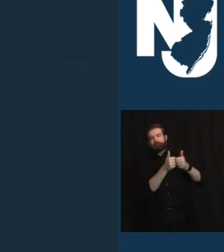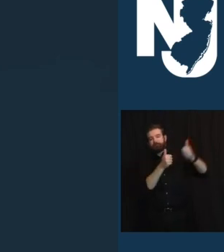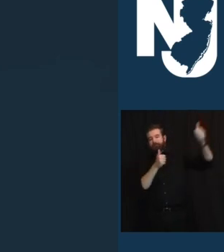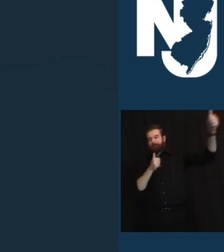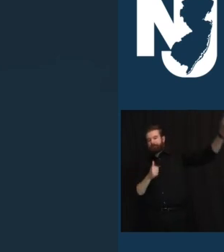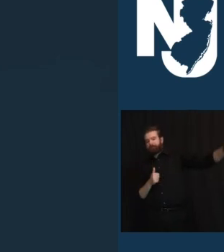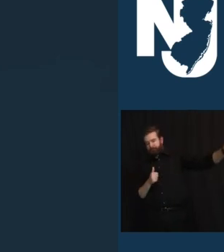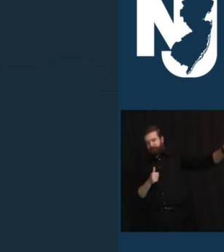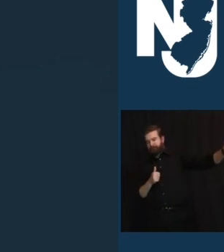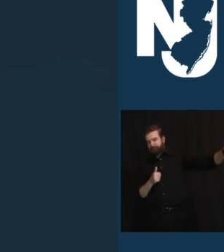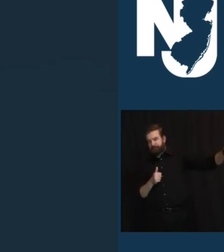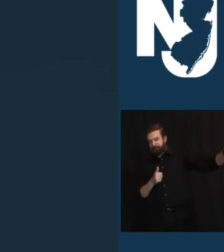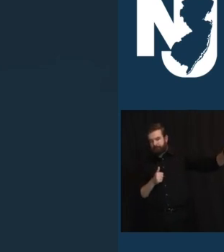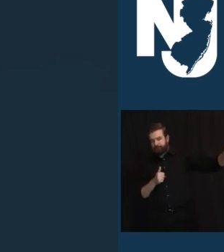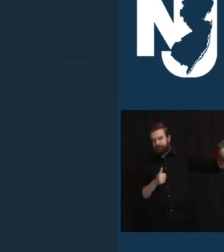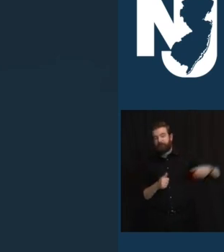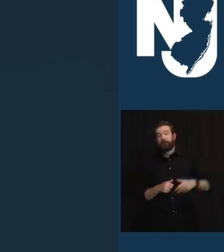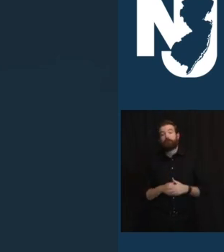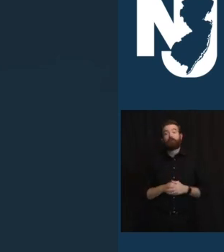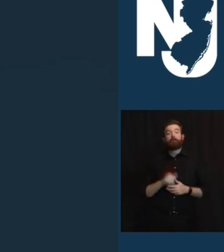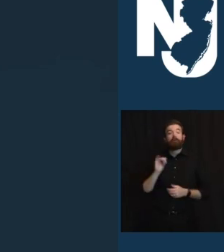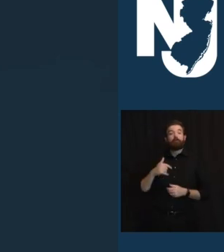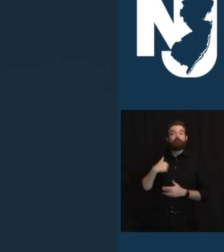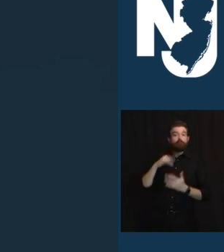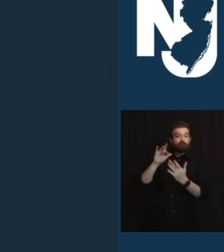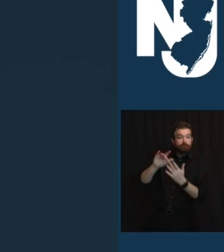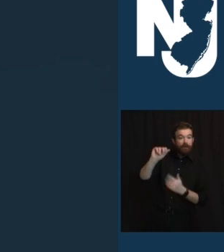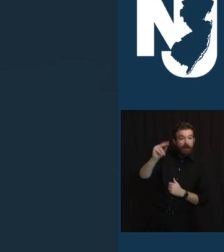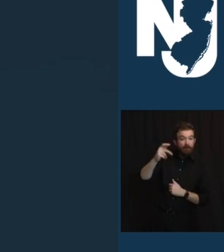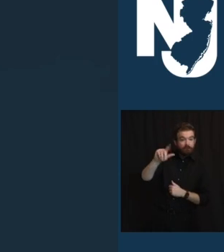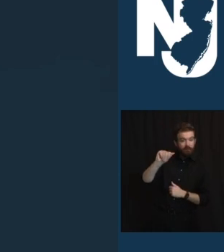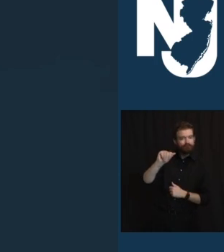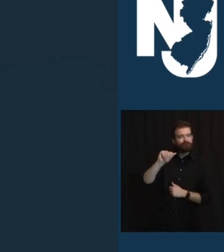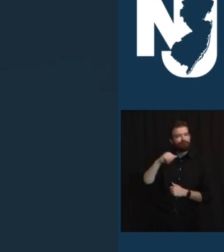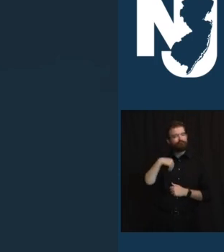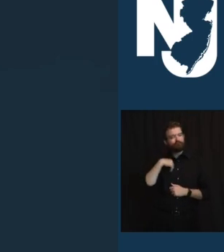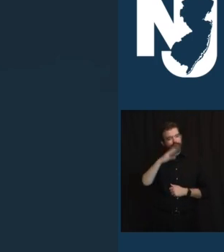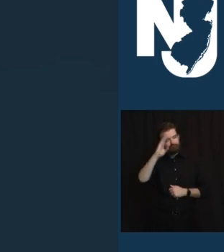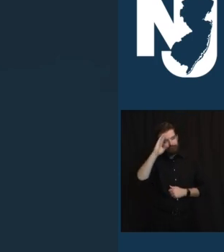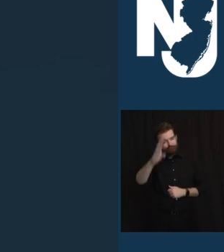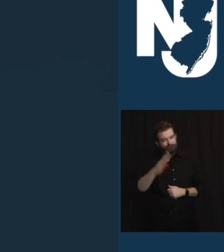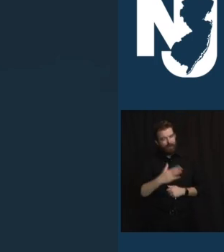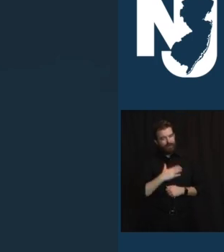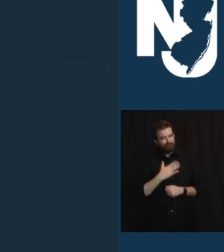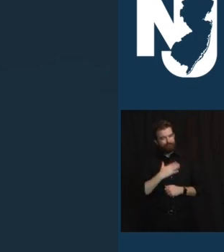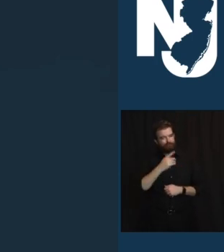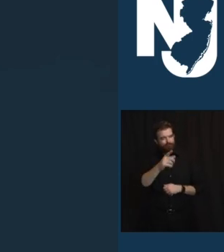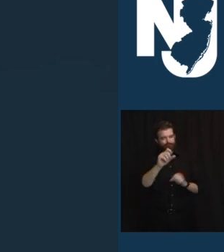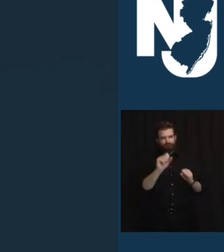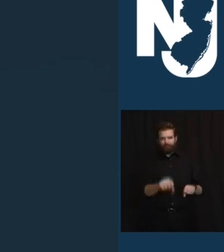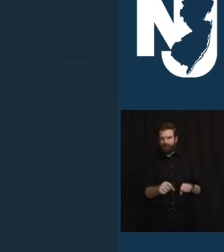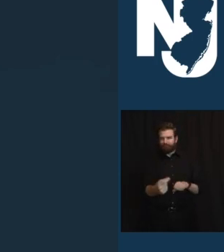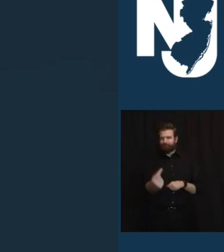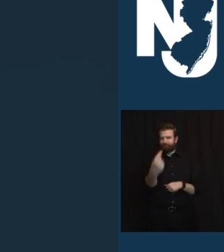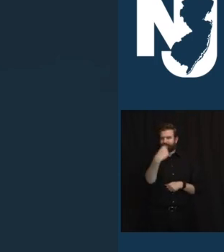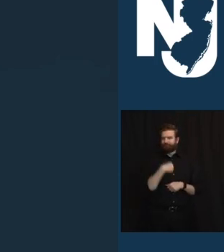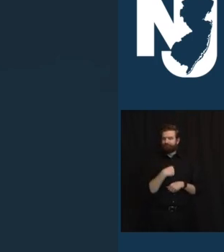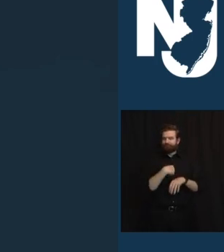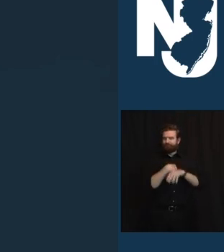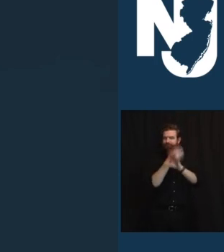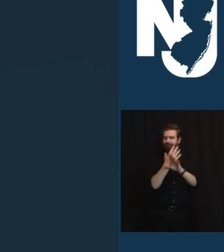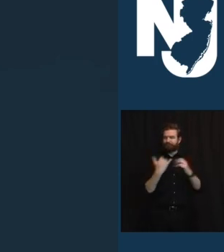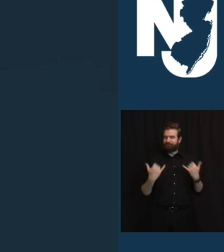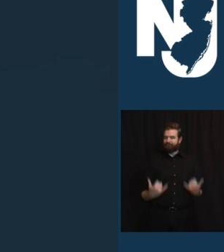right now saying, Angela, we are honored that you could participate in this conference today and help us salute your extraordinary